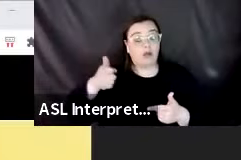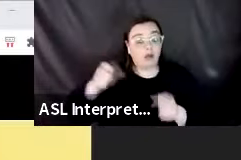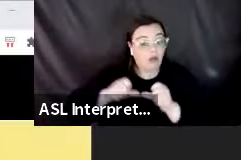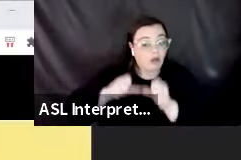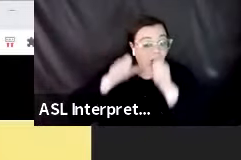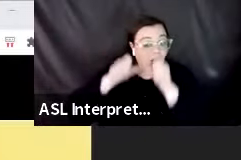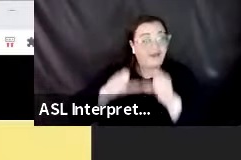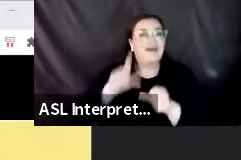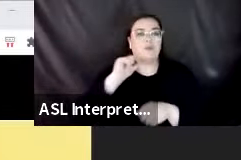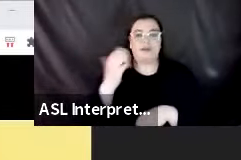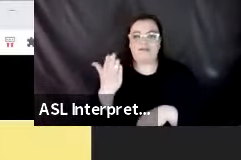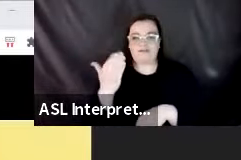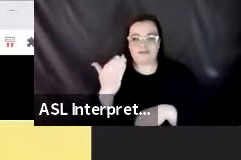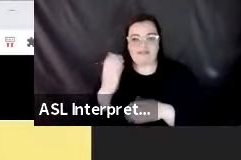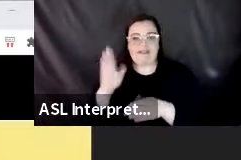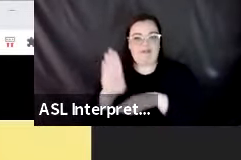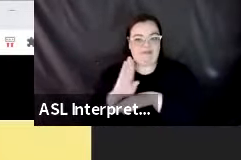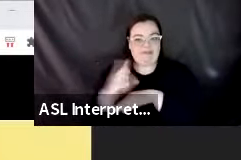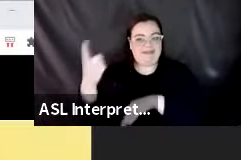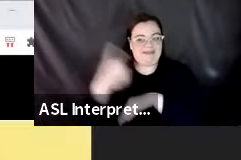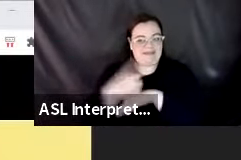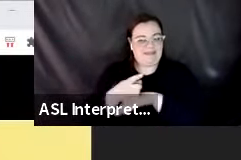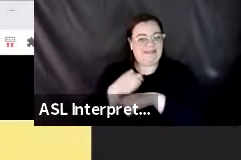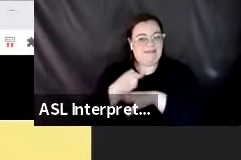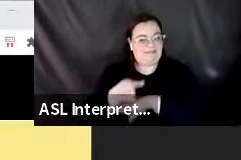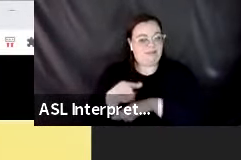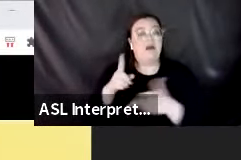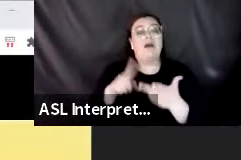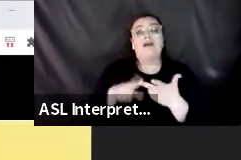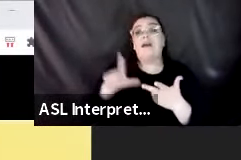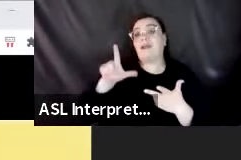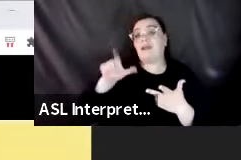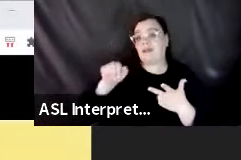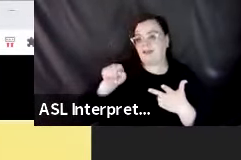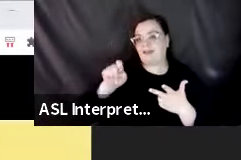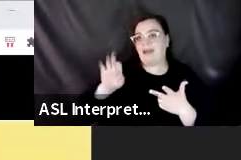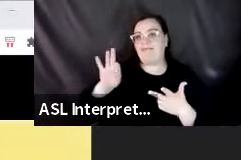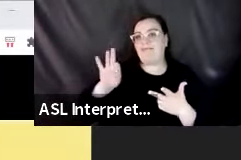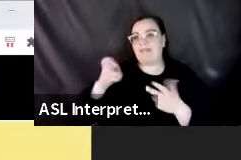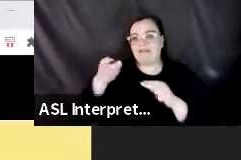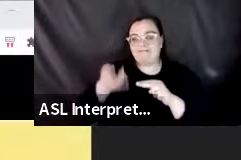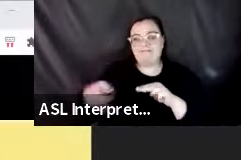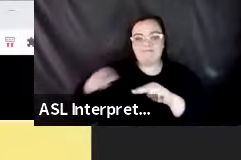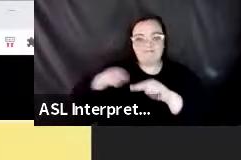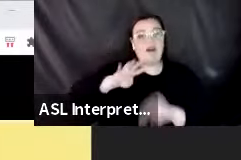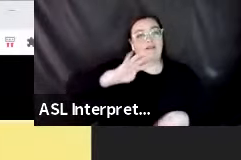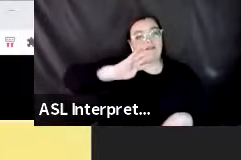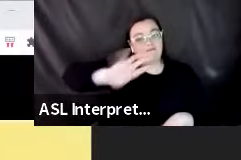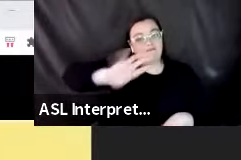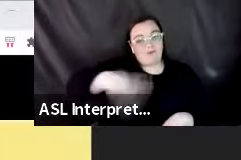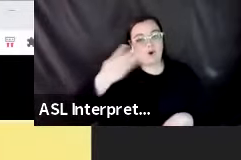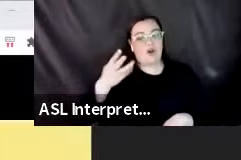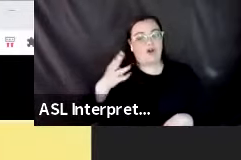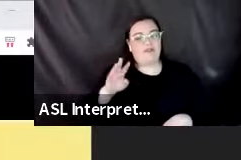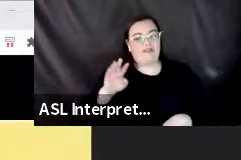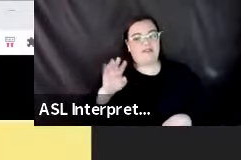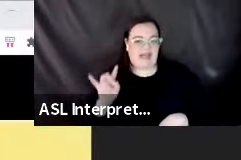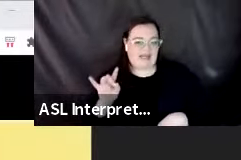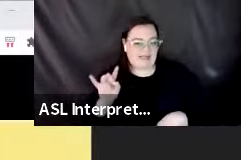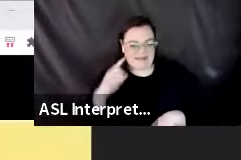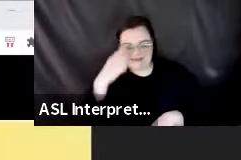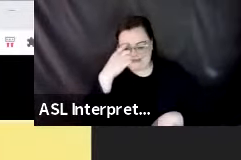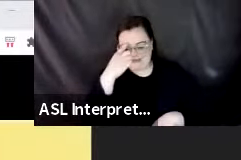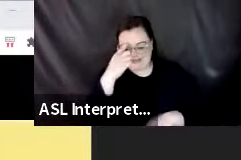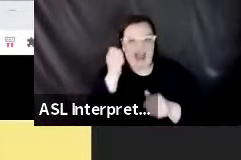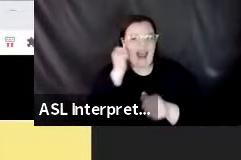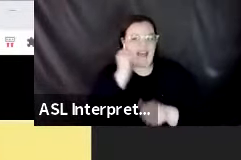type of use. And there are late fees that become due. It is $4.08 per day, up to a